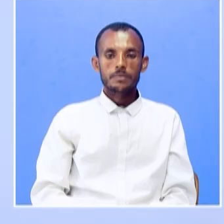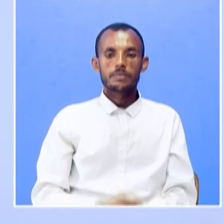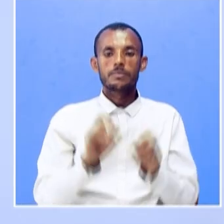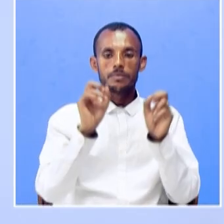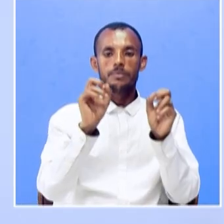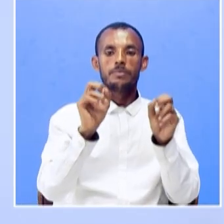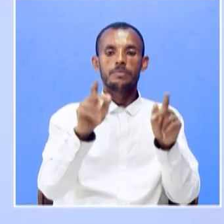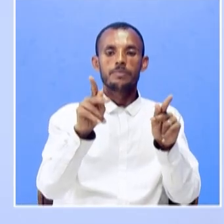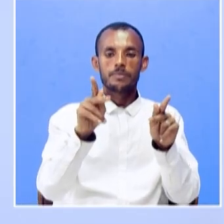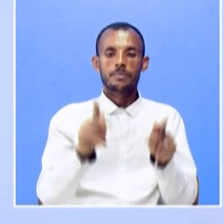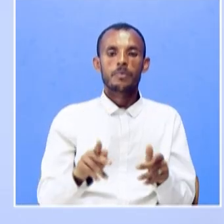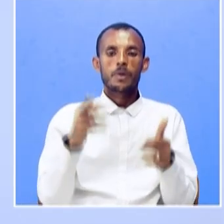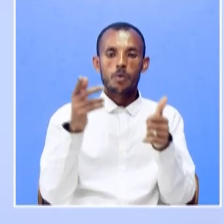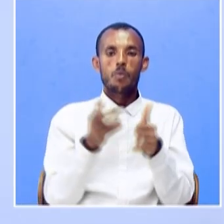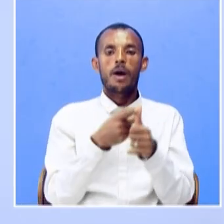Okay. 1.